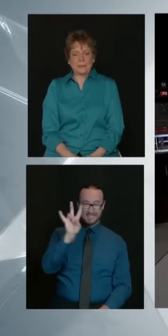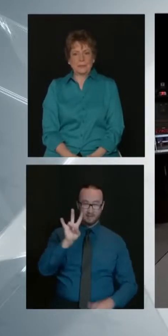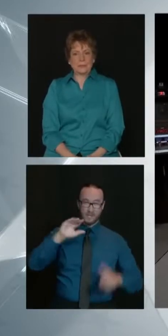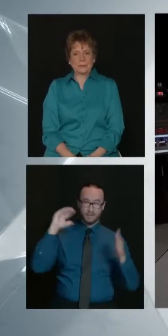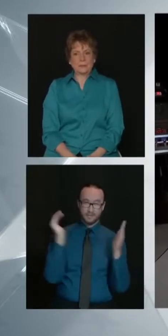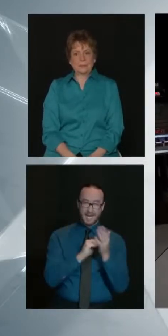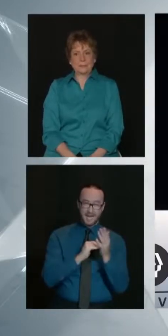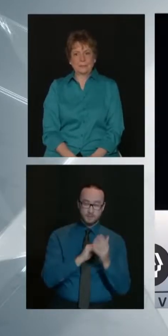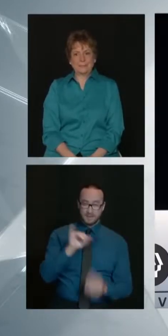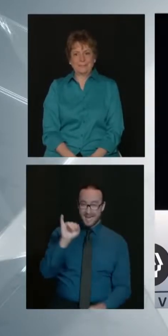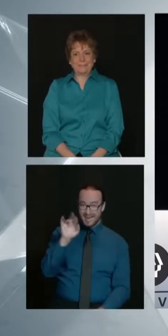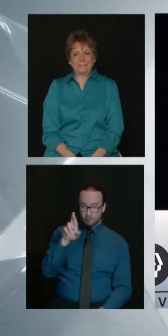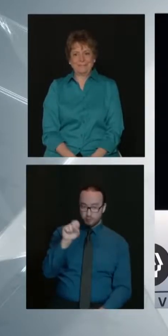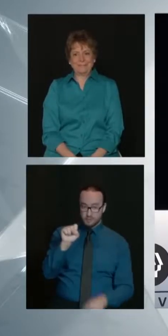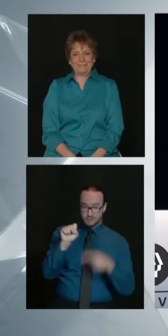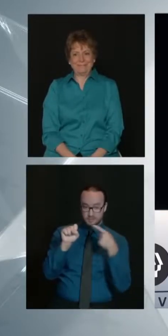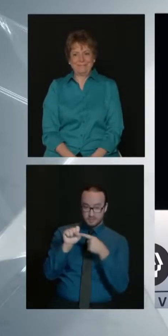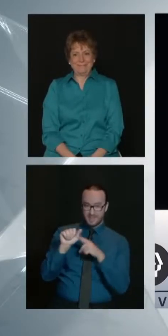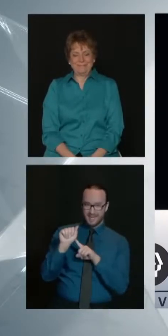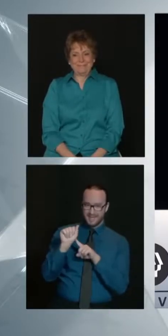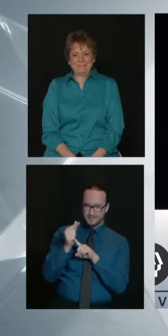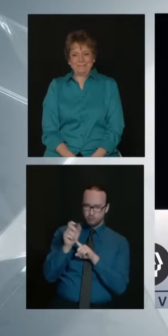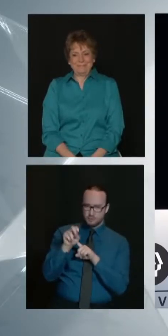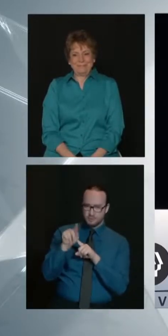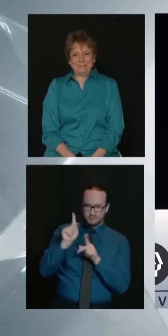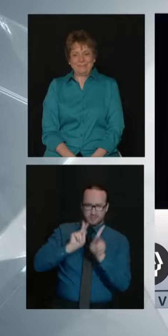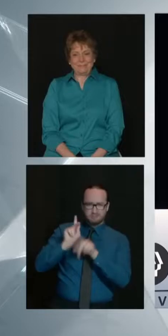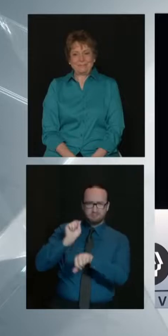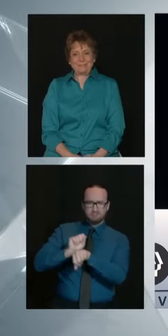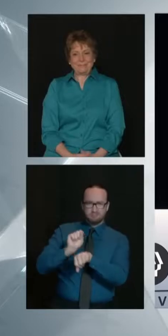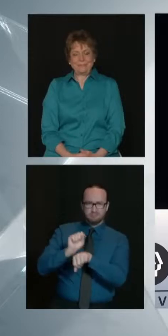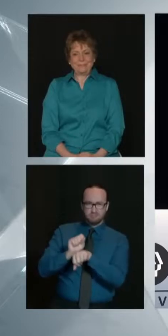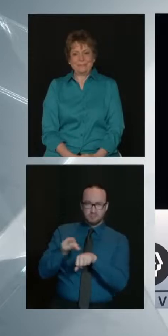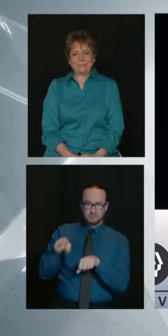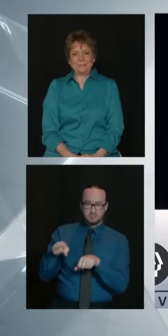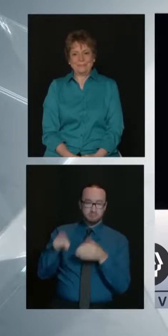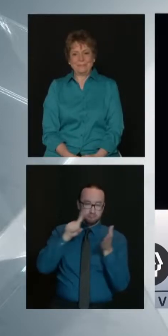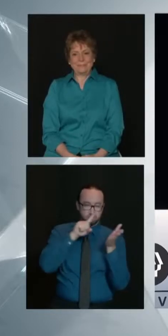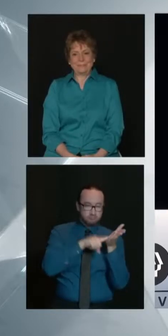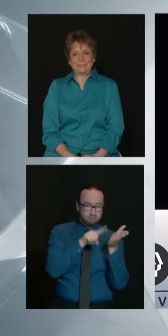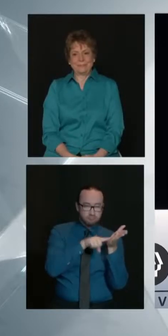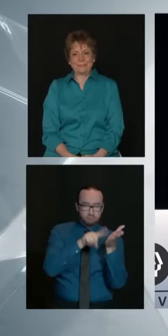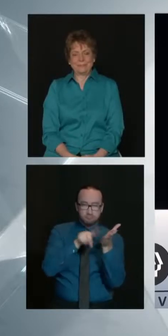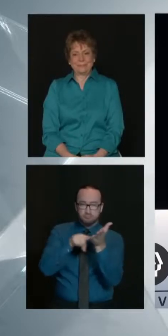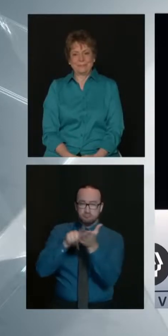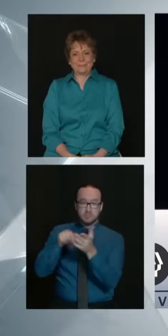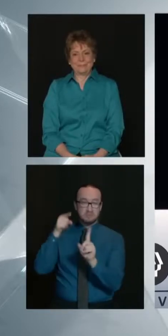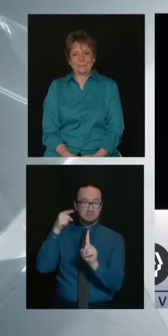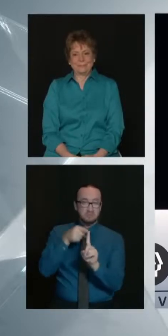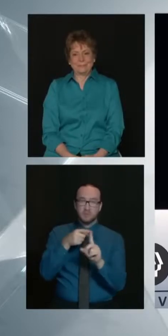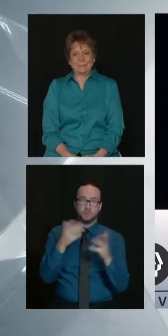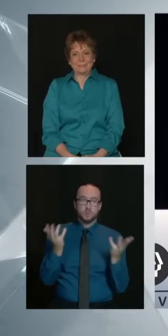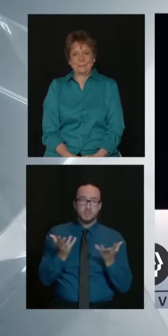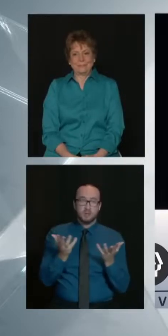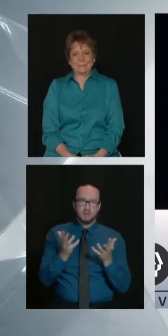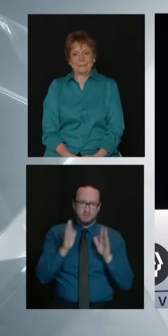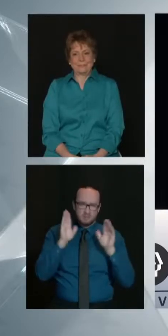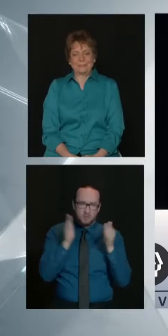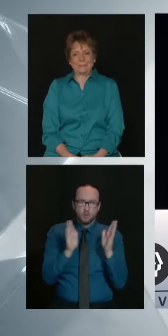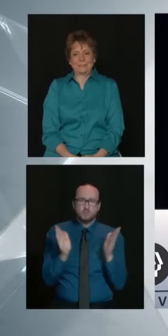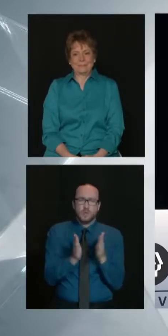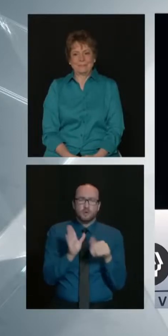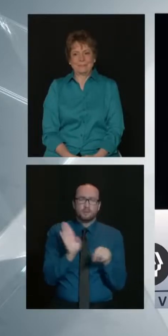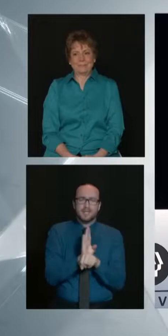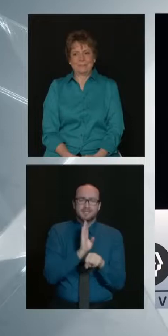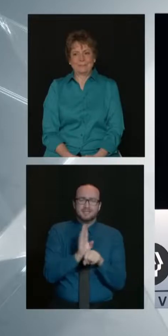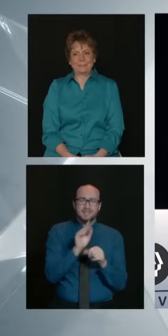billionaires. They're not just going after big business. They're going to be auditing you. They're going to be auditing your small businesses this time next year. Senator Kelly voted